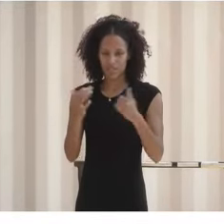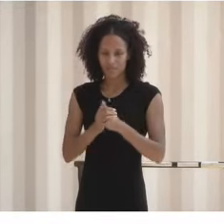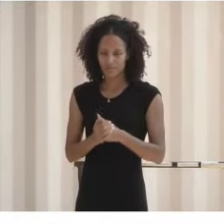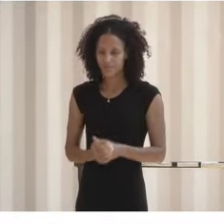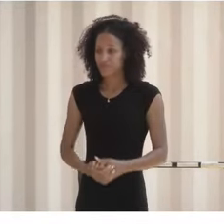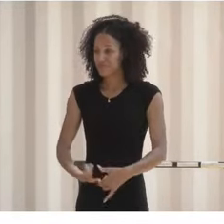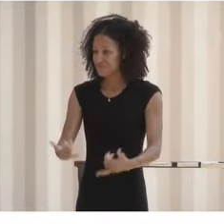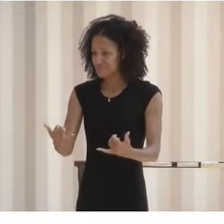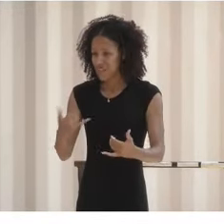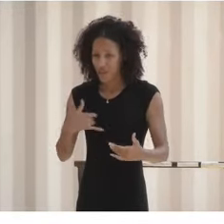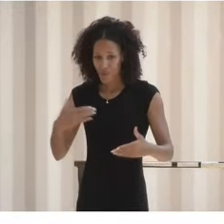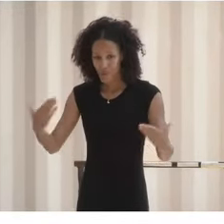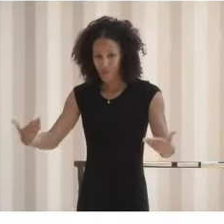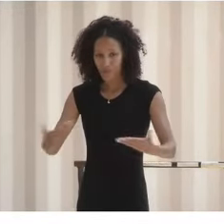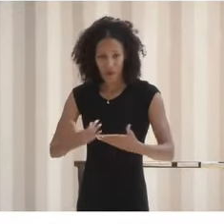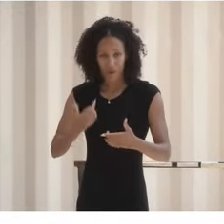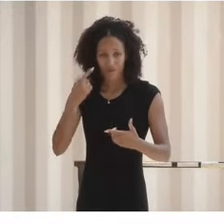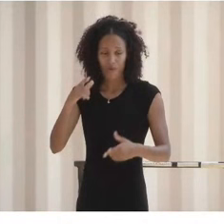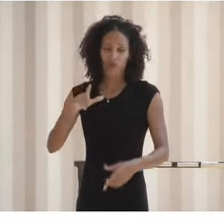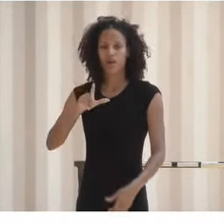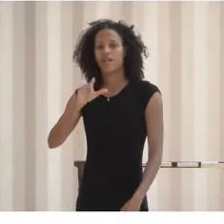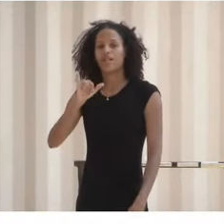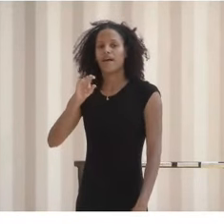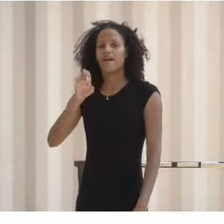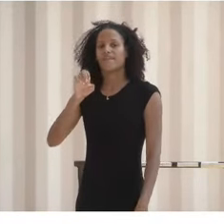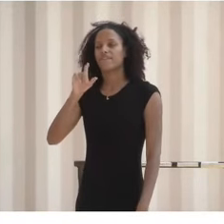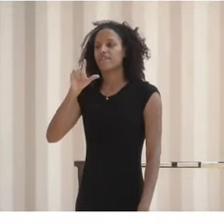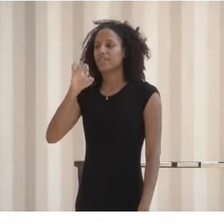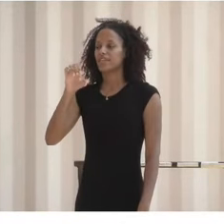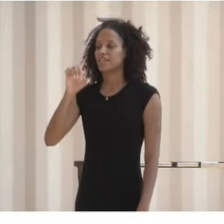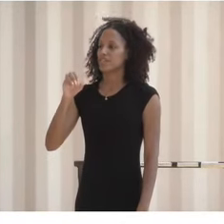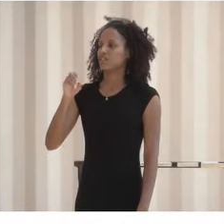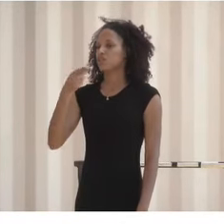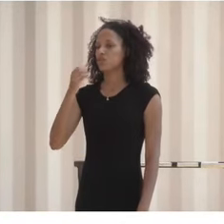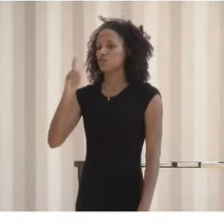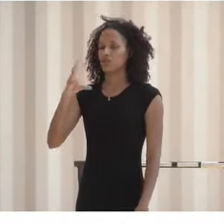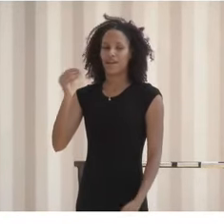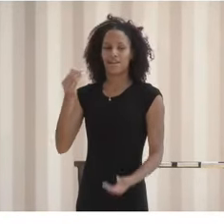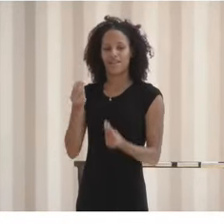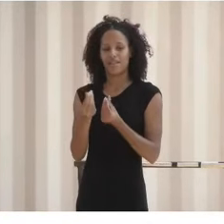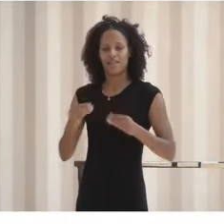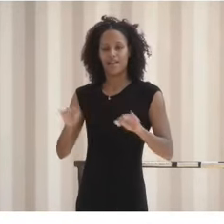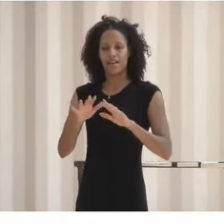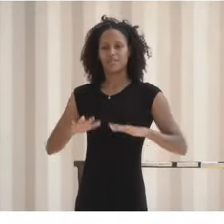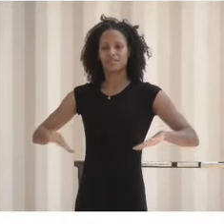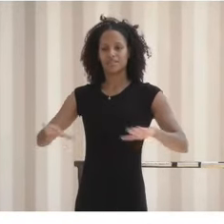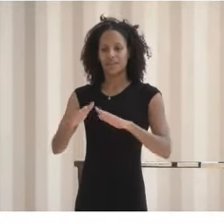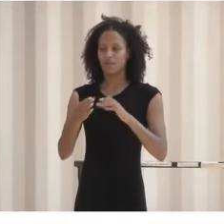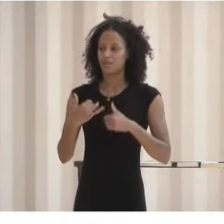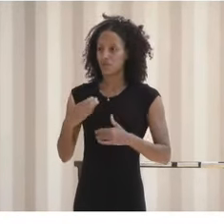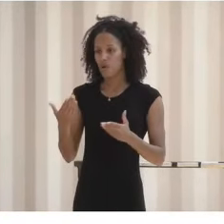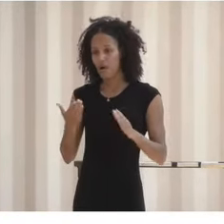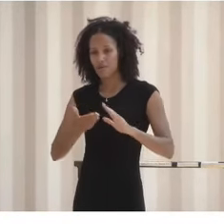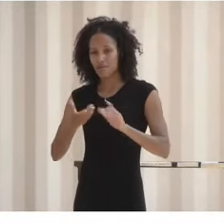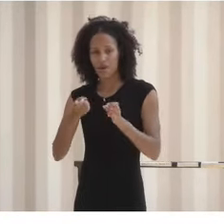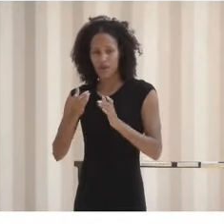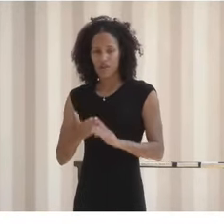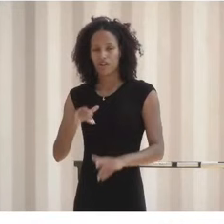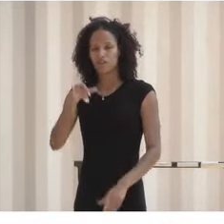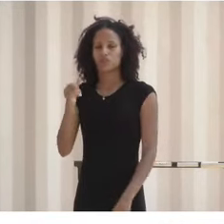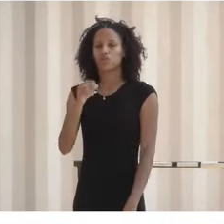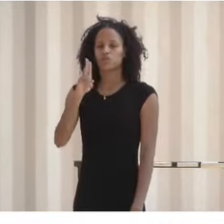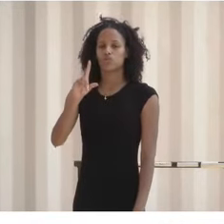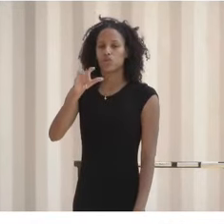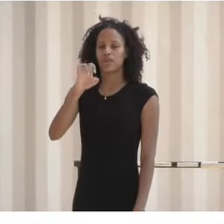of which, welcome to Livelihoods and Landscapes. Our moderator today is Julie Robinson,